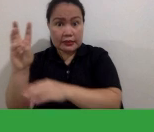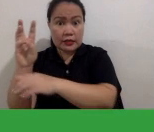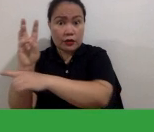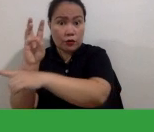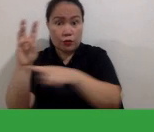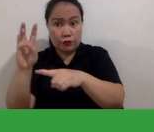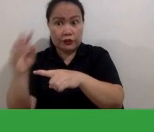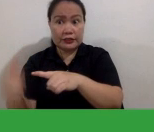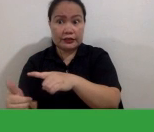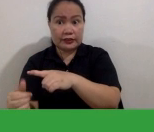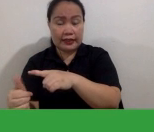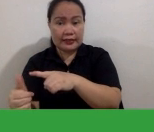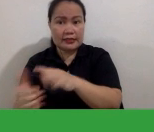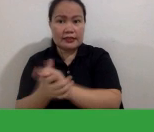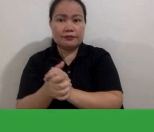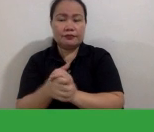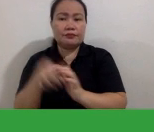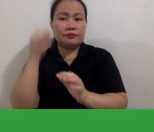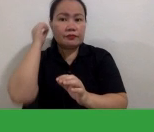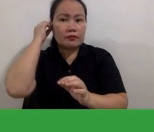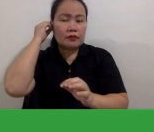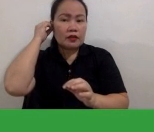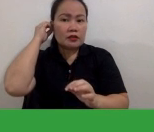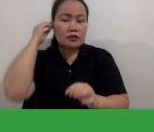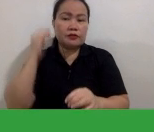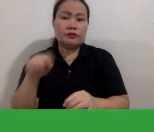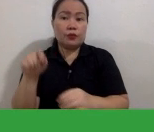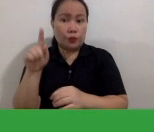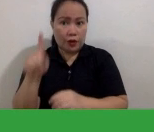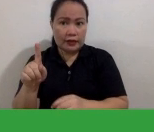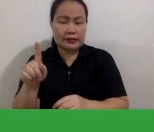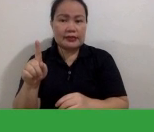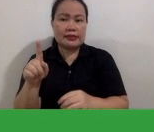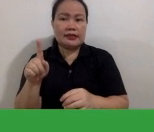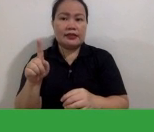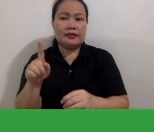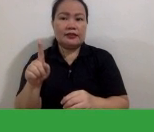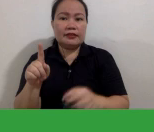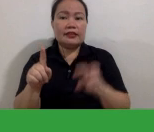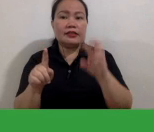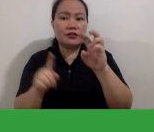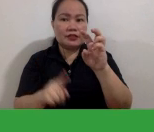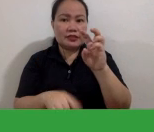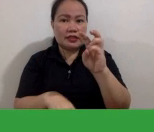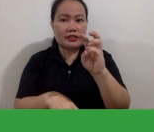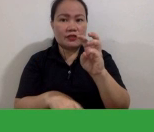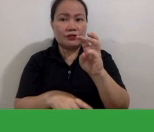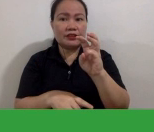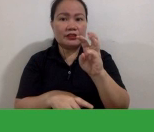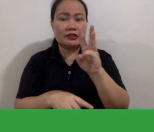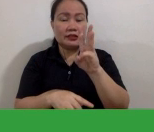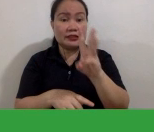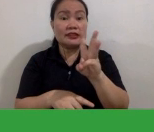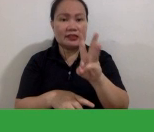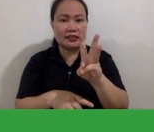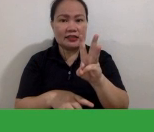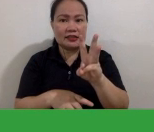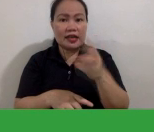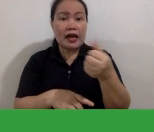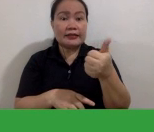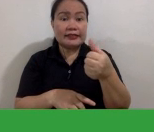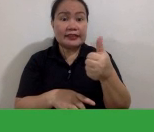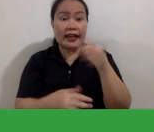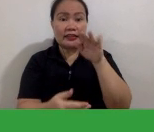sabihin, tenths. Okay, so this is your ones. Dito natin ilalagay si 6. Bakit dito? Kasi